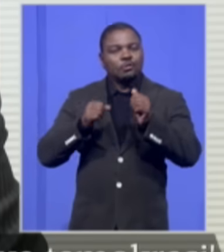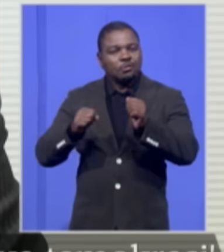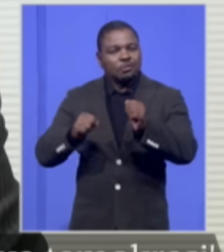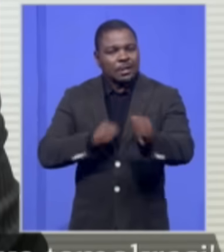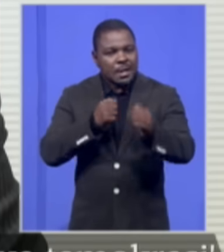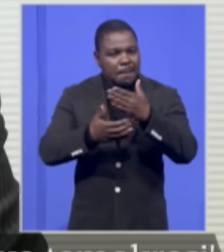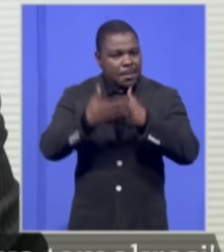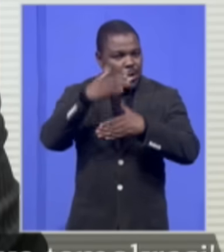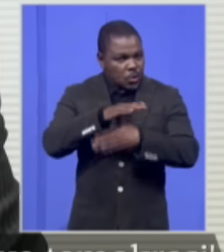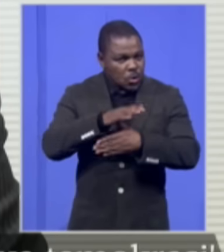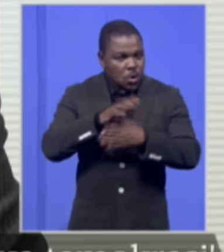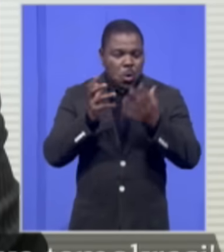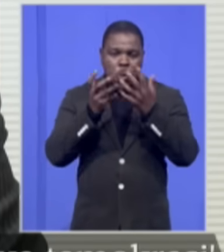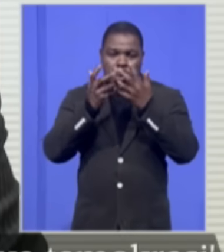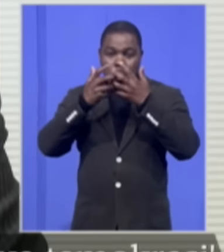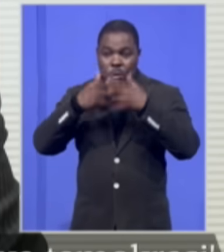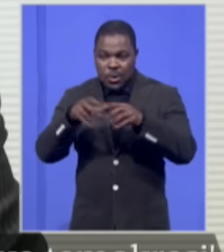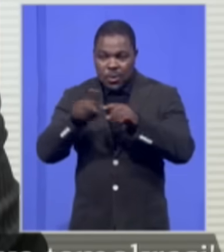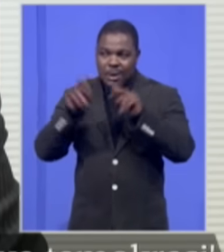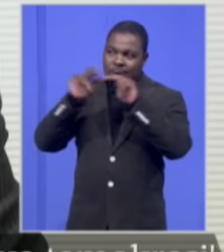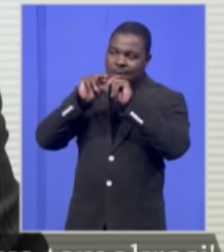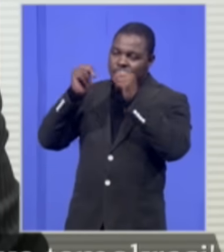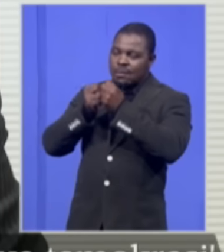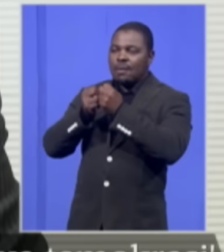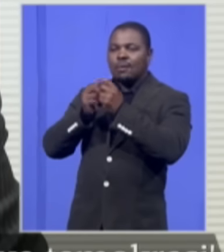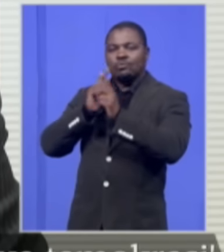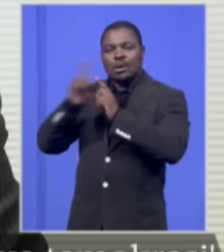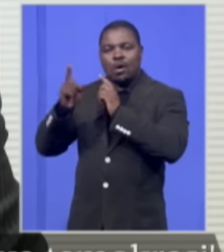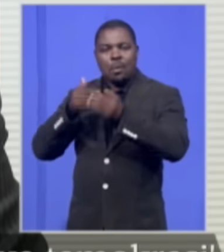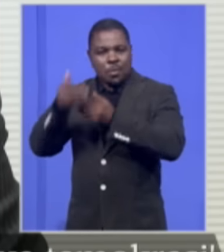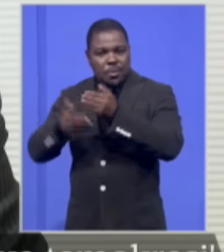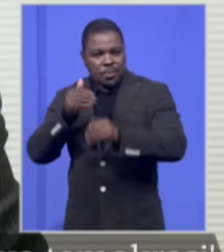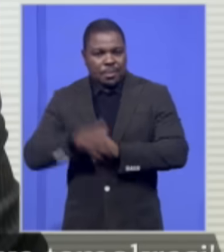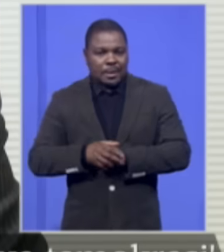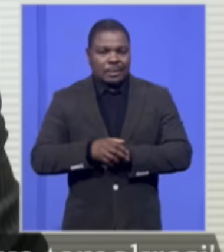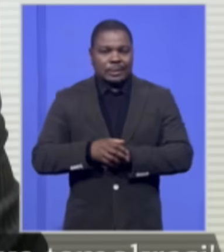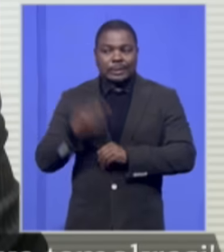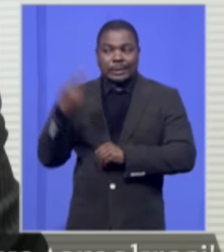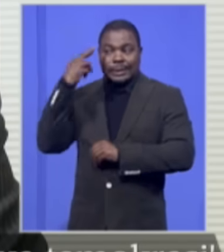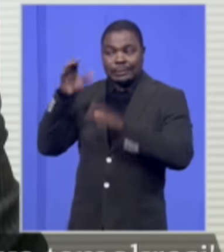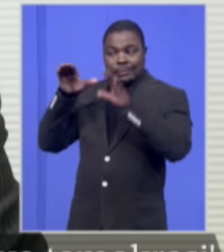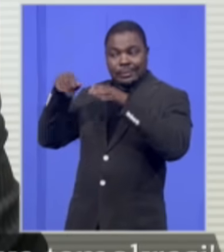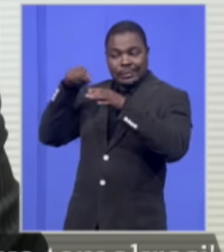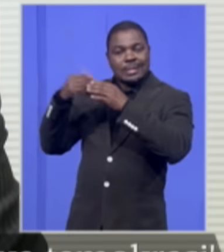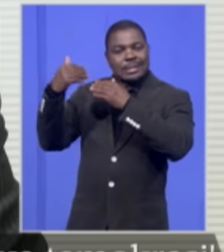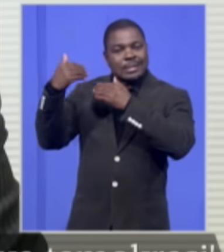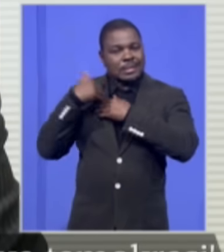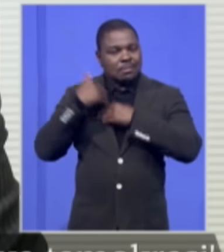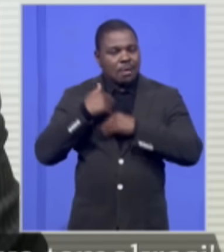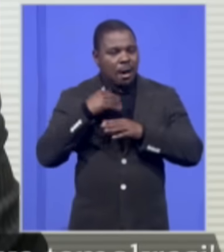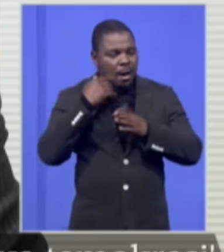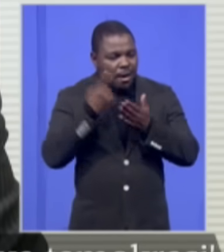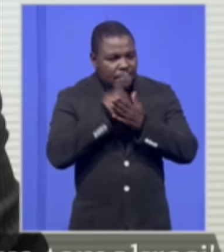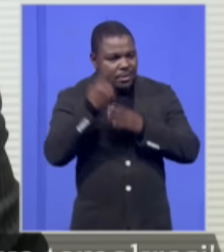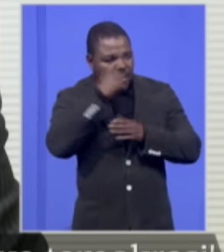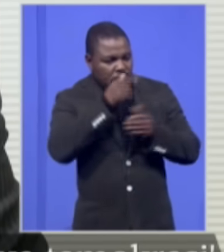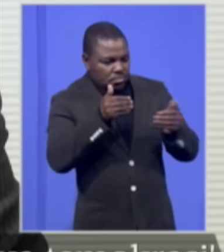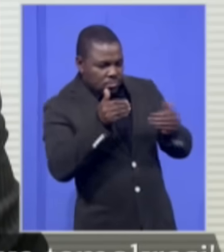coordinate implementation of the national dialogue process. The Secretariat, which is responsible for day-to-day